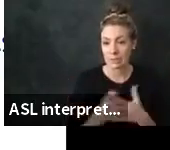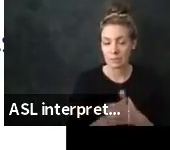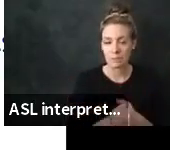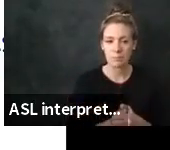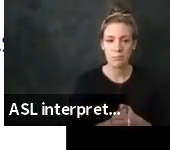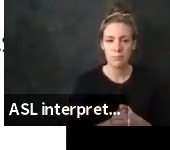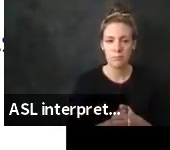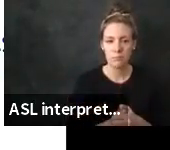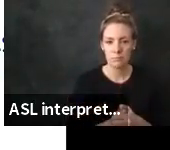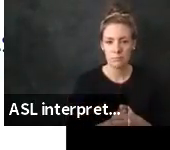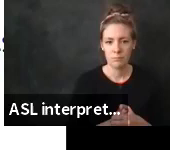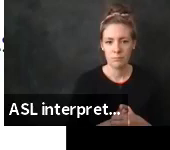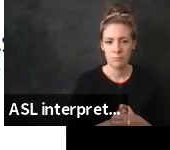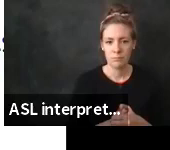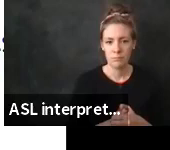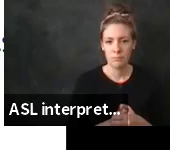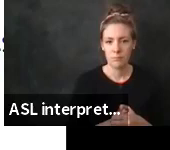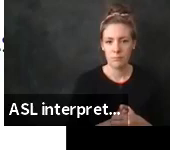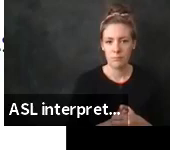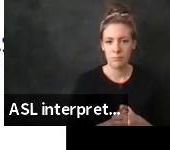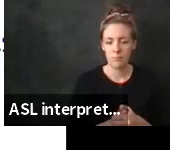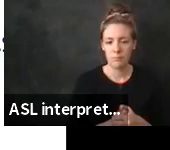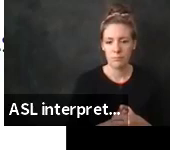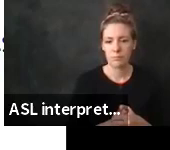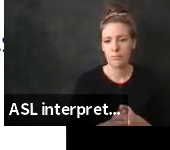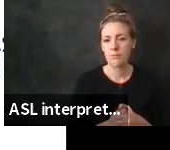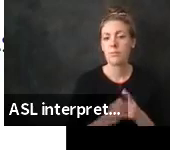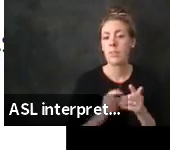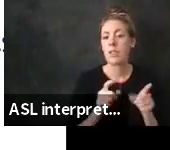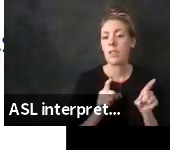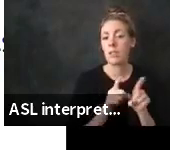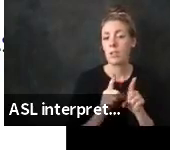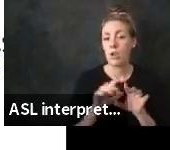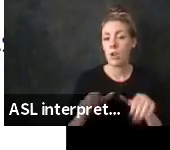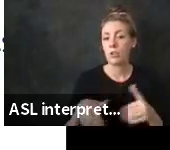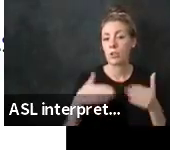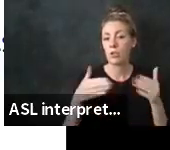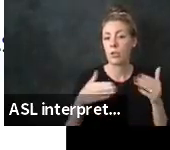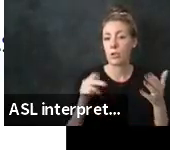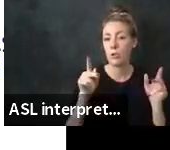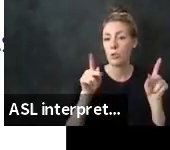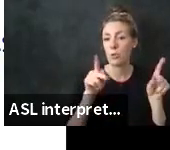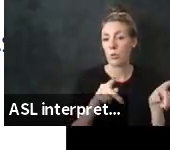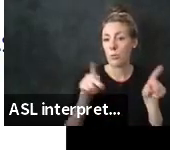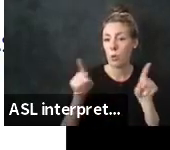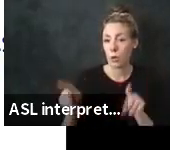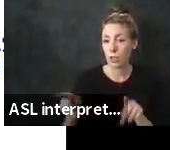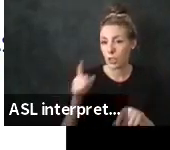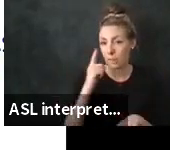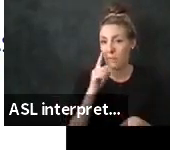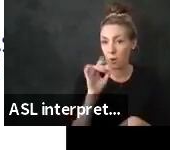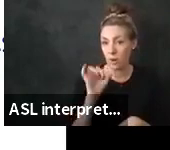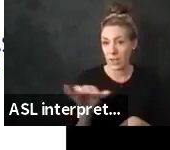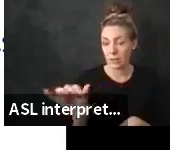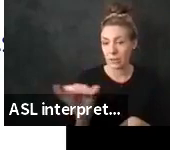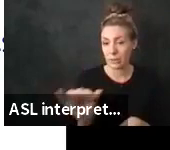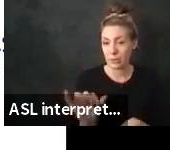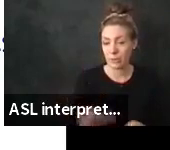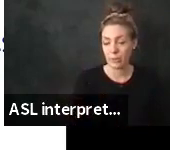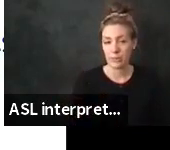more information on your proportions for many more categories other than just the citizen voting age